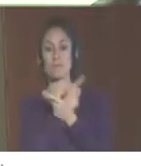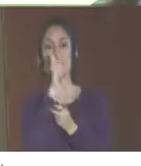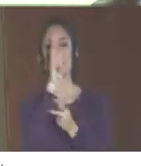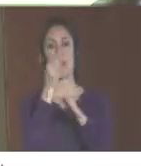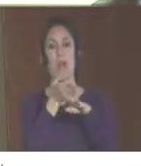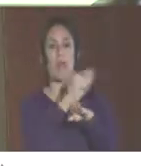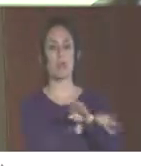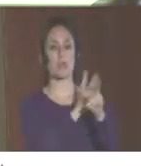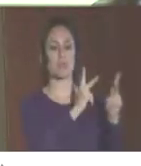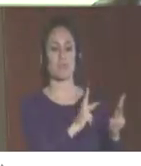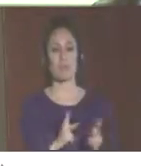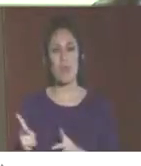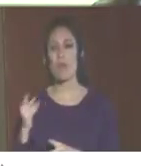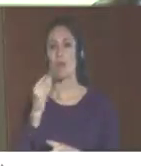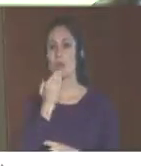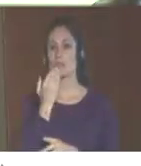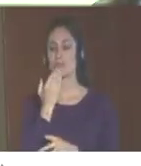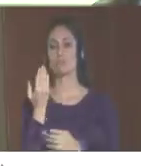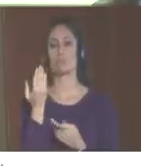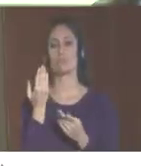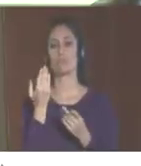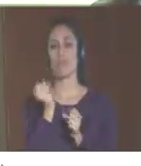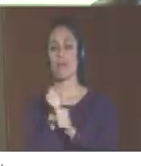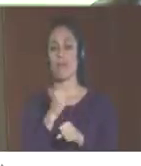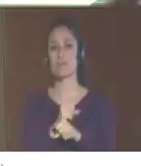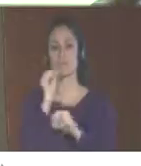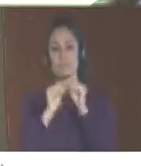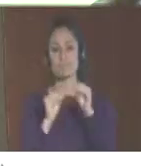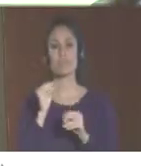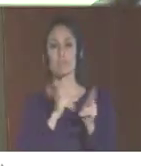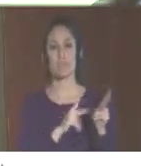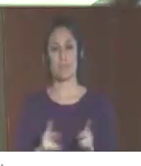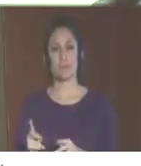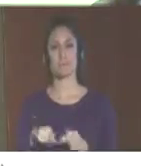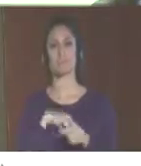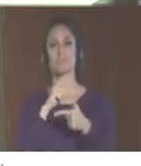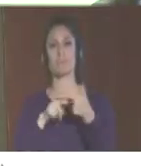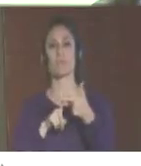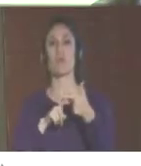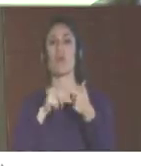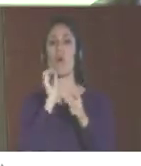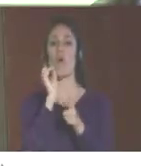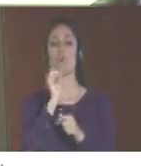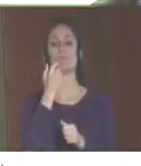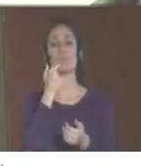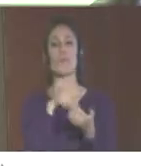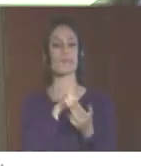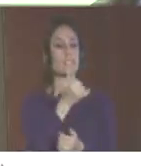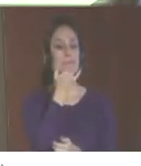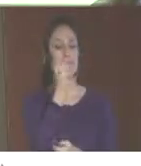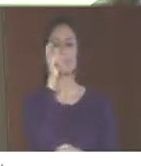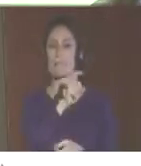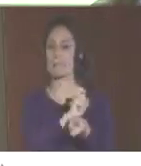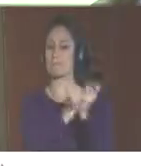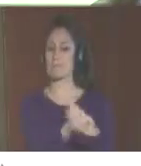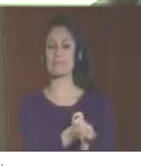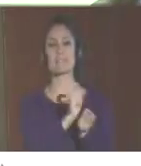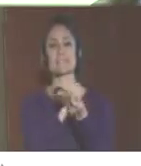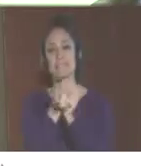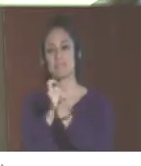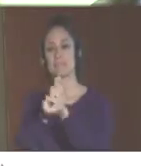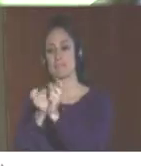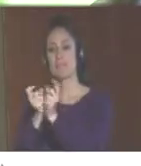lot to do with planning in our territories. Secondly, corrective measures or mitigation